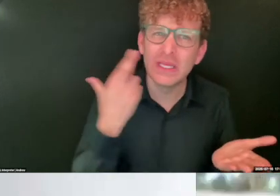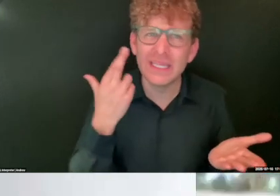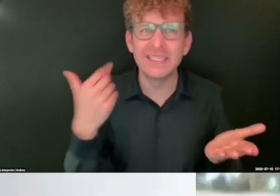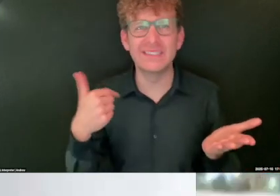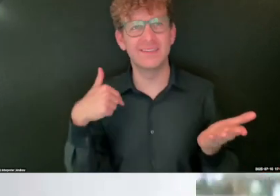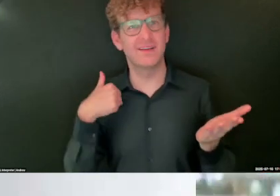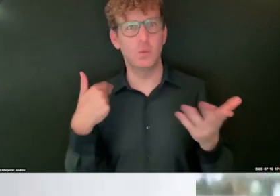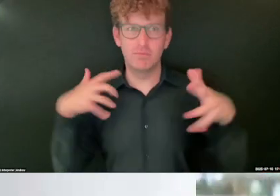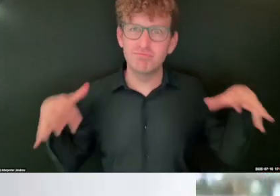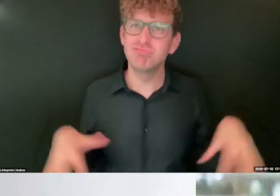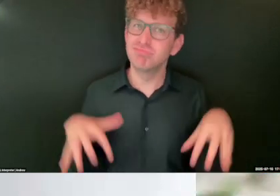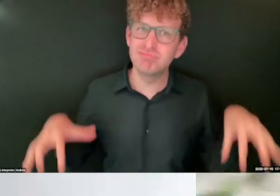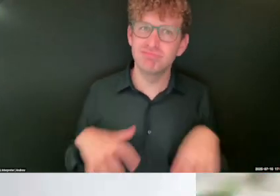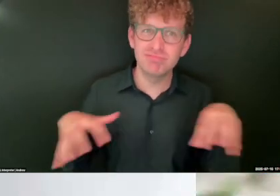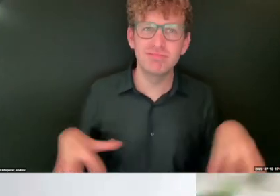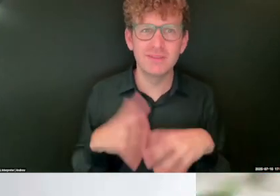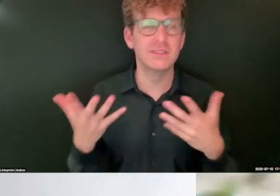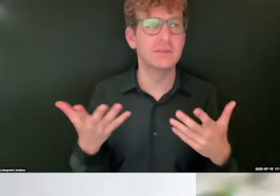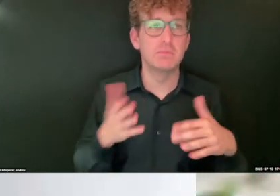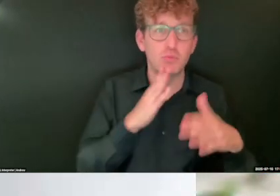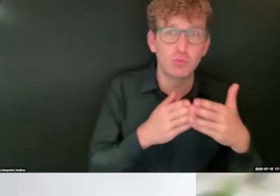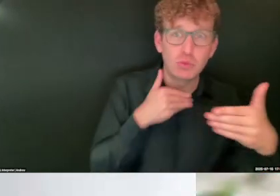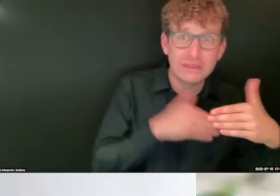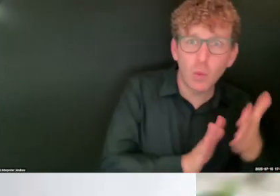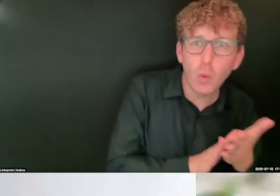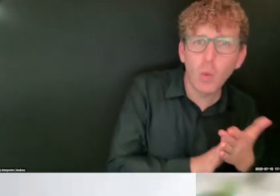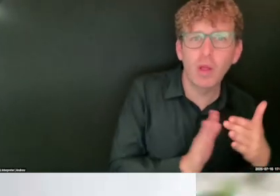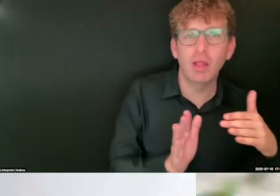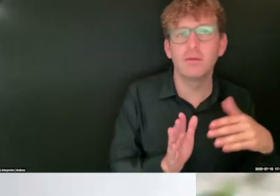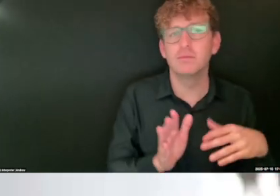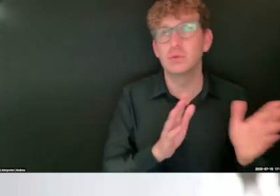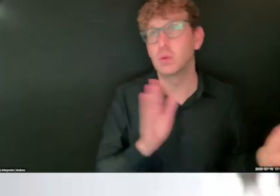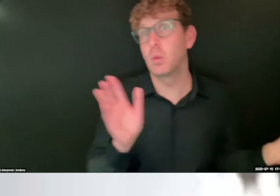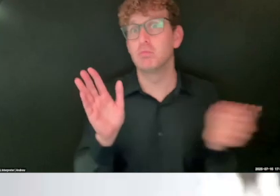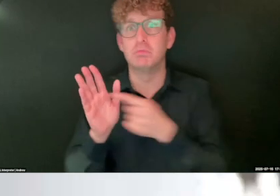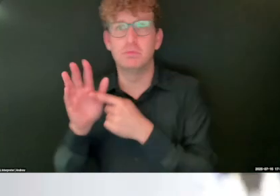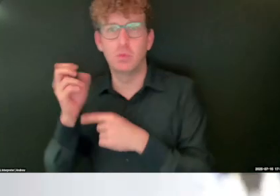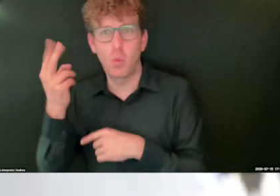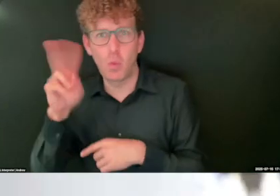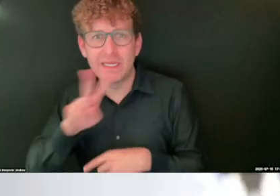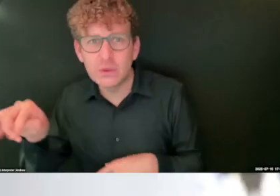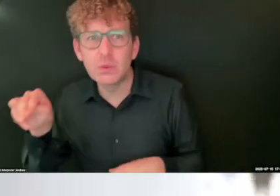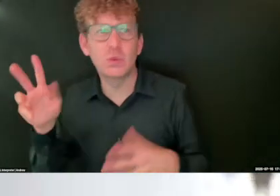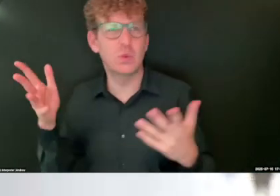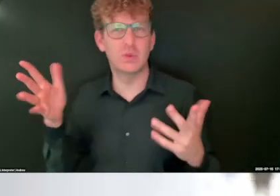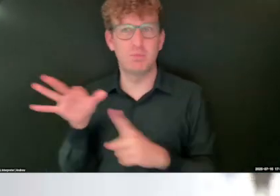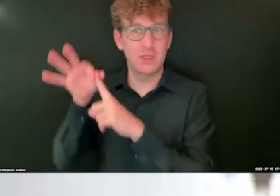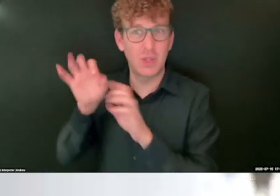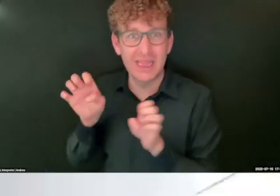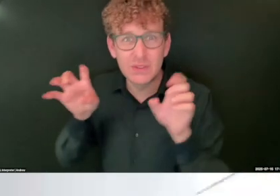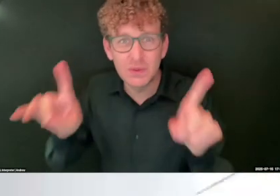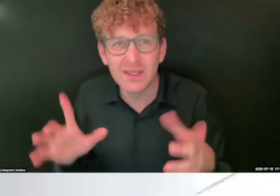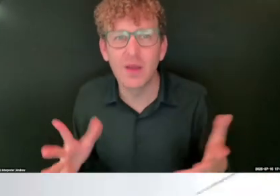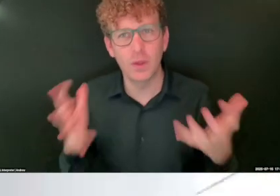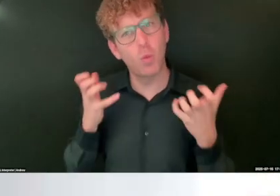students up to our 22-year-old special education students, we want to do what's best for them, which means do what's best for them,